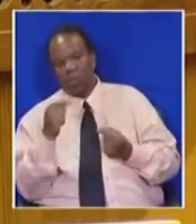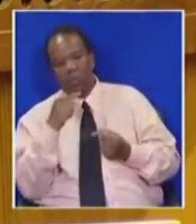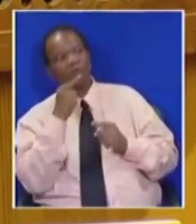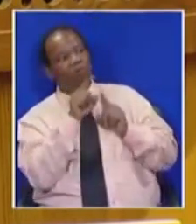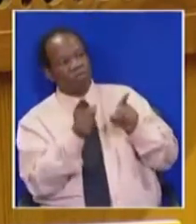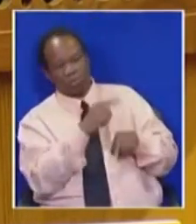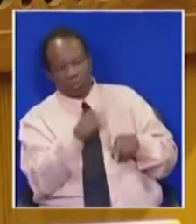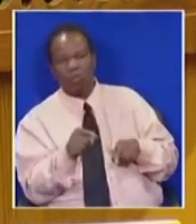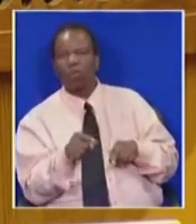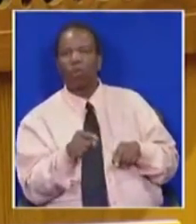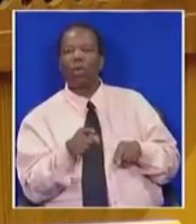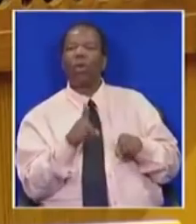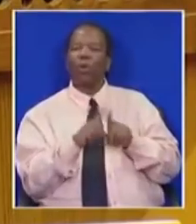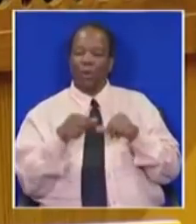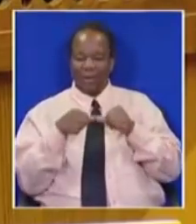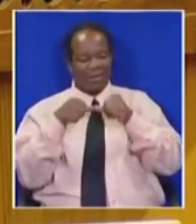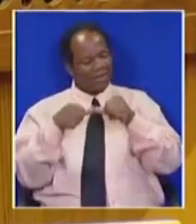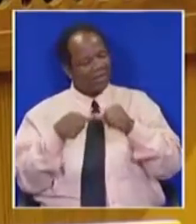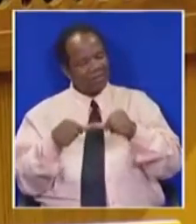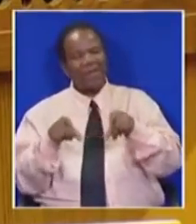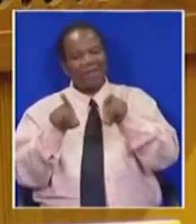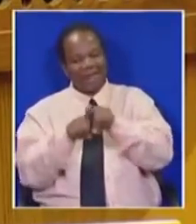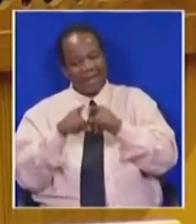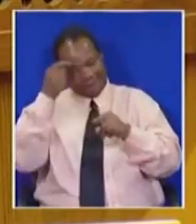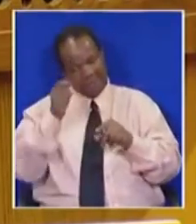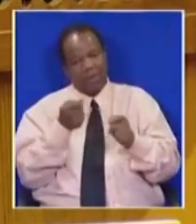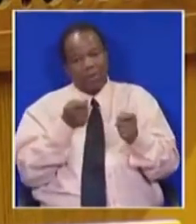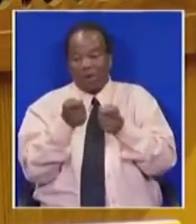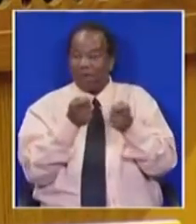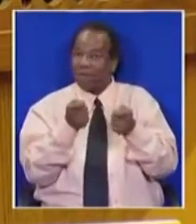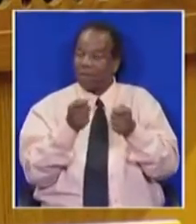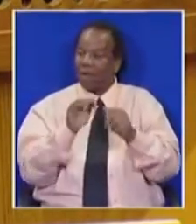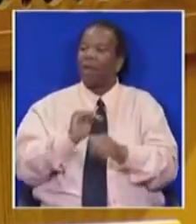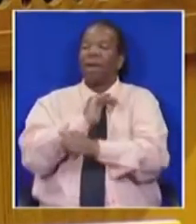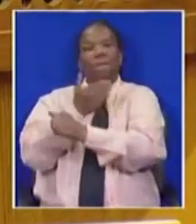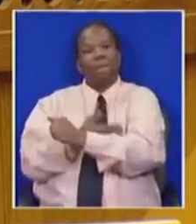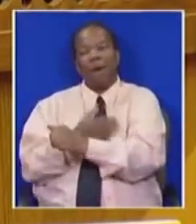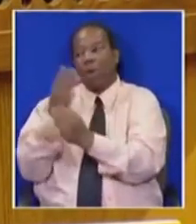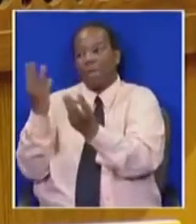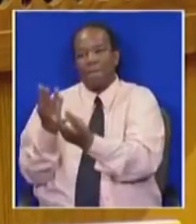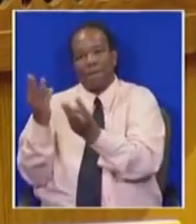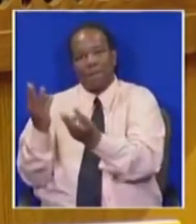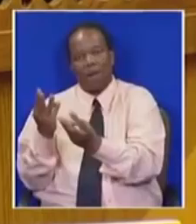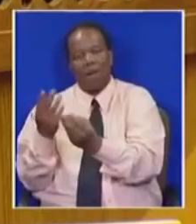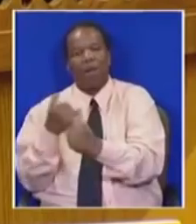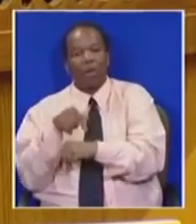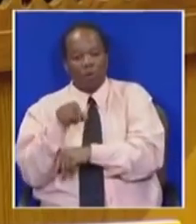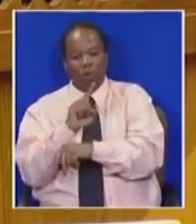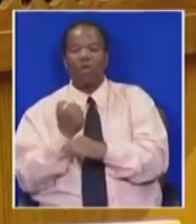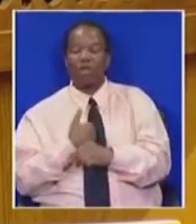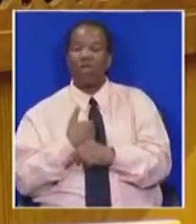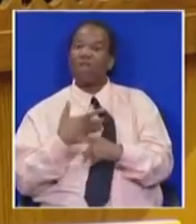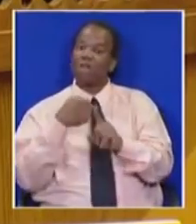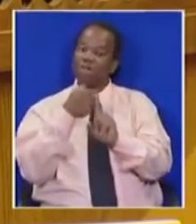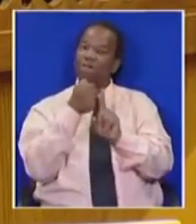We will continue to govern to the best of our ability where we are in power and offer South Africans an alternative. Our fight will always be for those who are